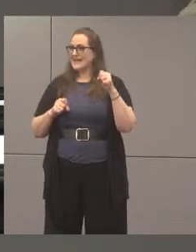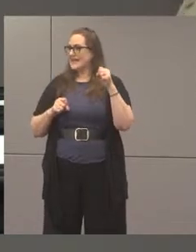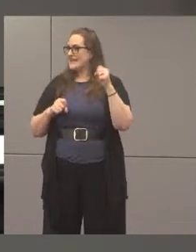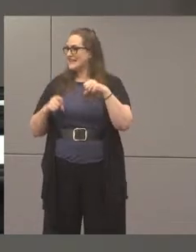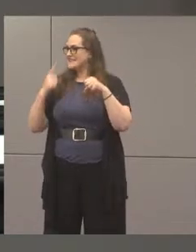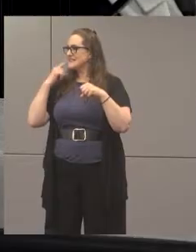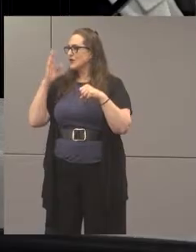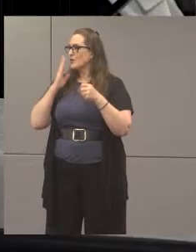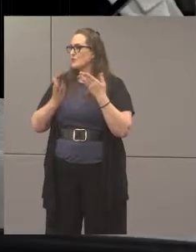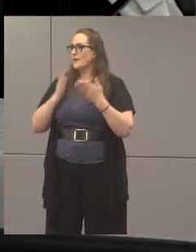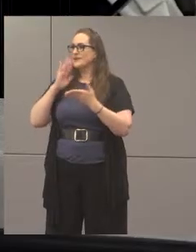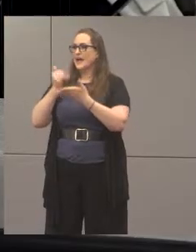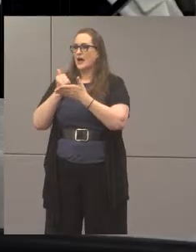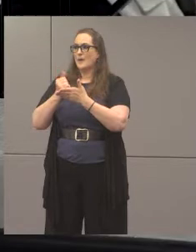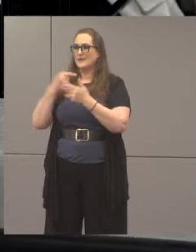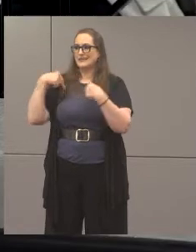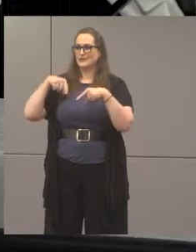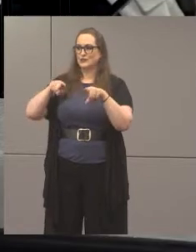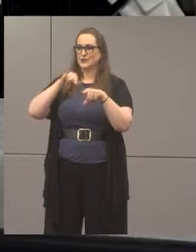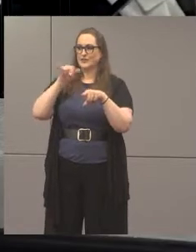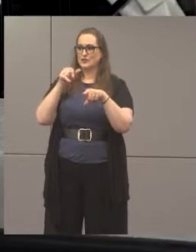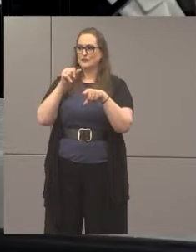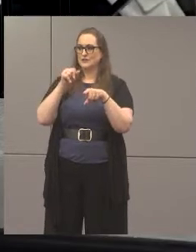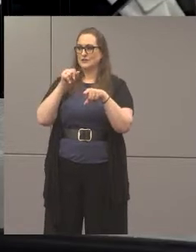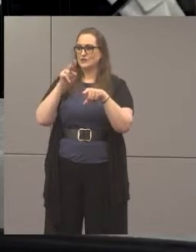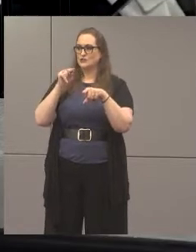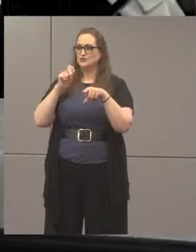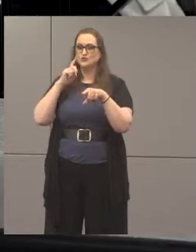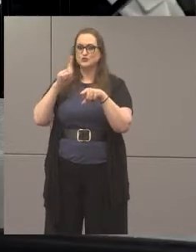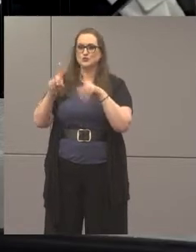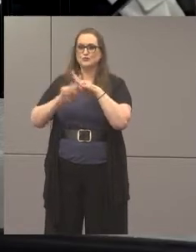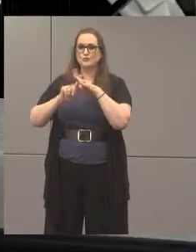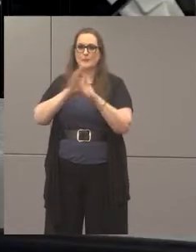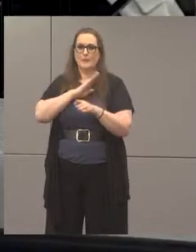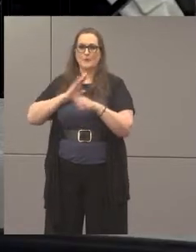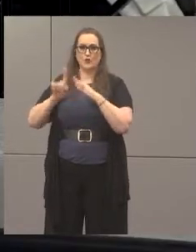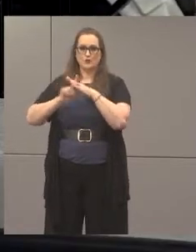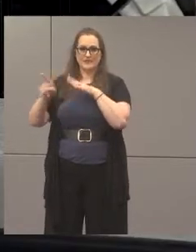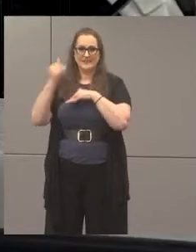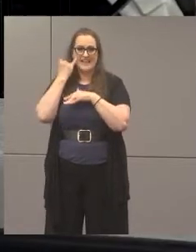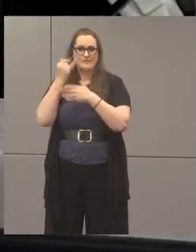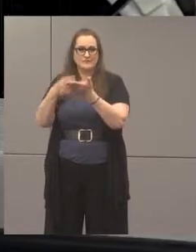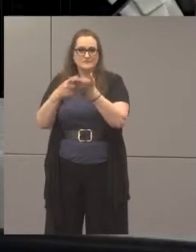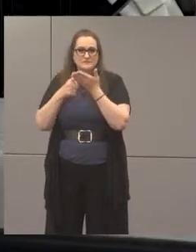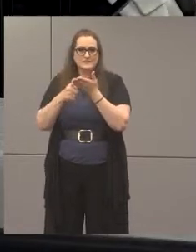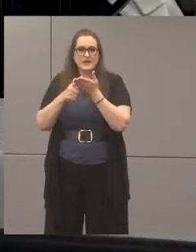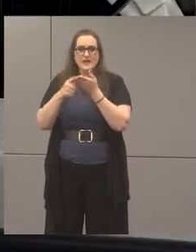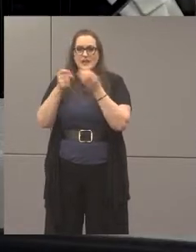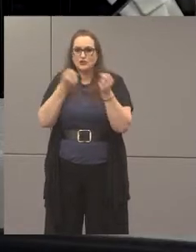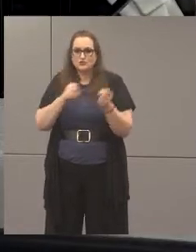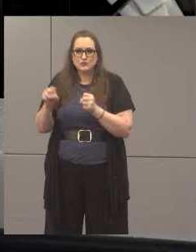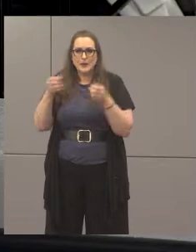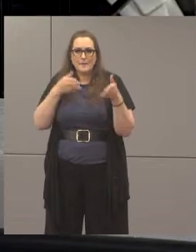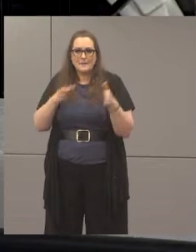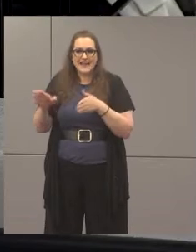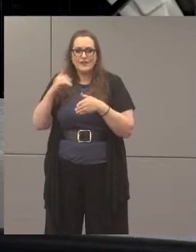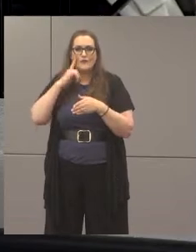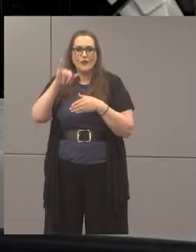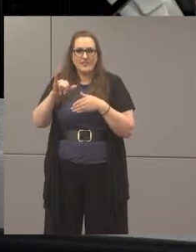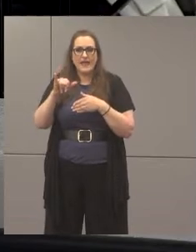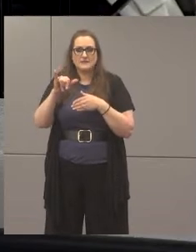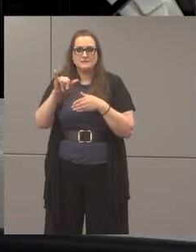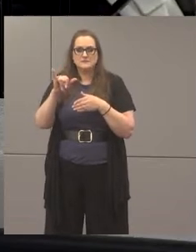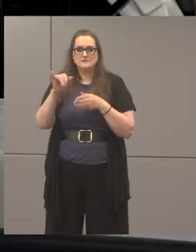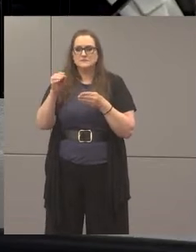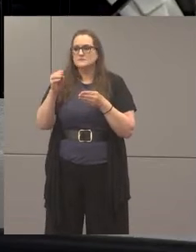think it would probably be helpful too during the June board retreat to go over the strategic plan for the campus. I remember when I